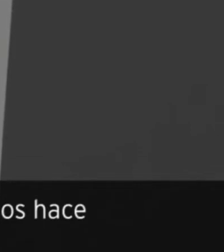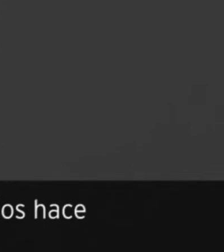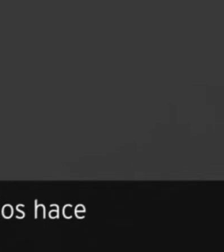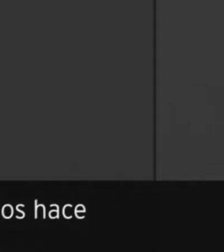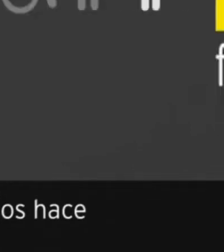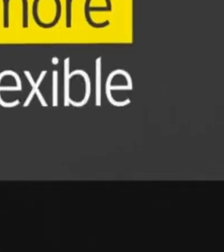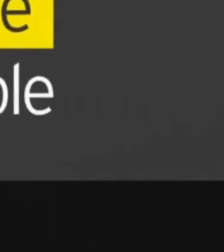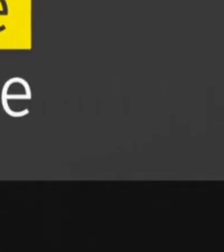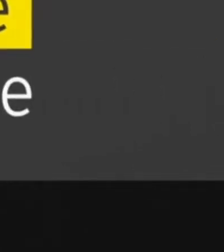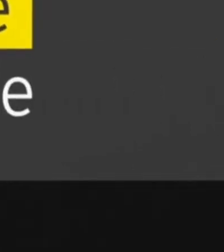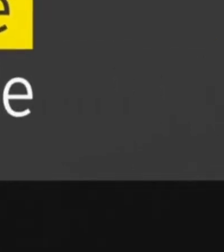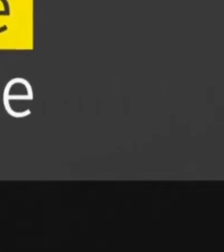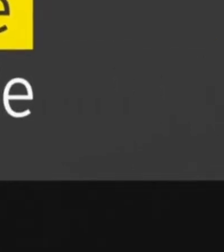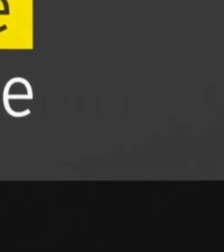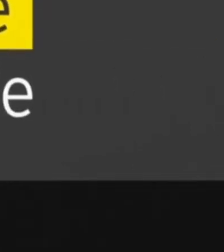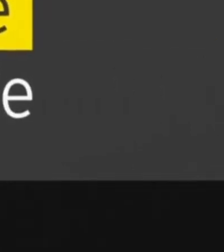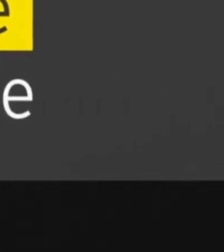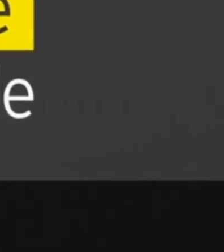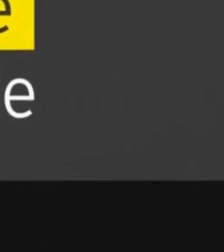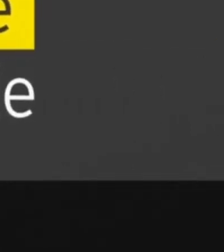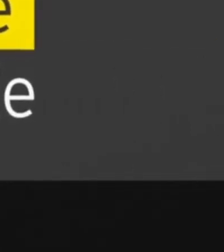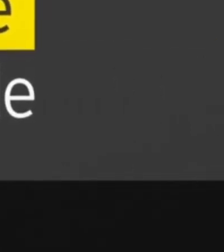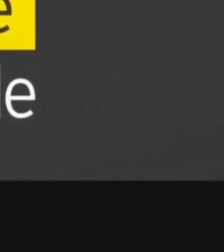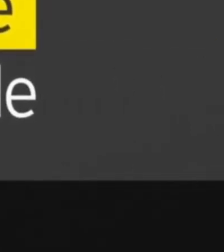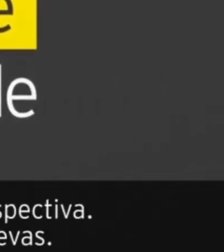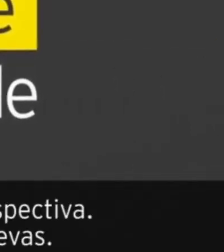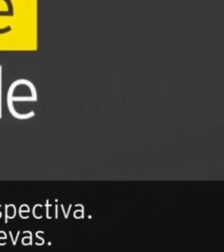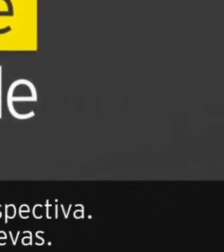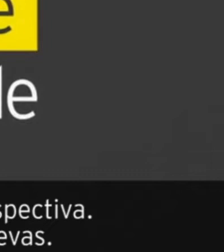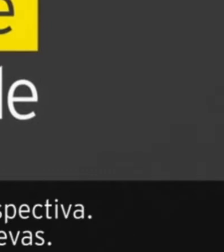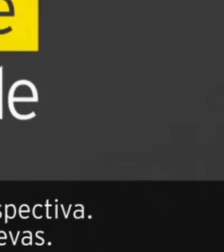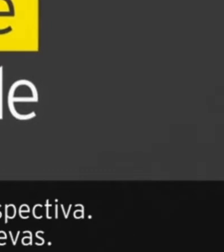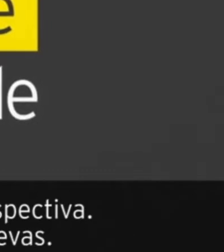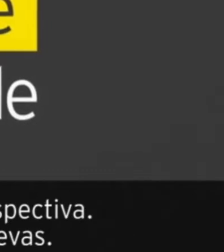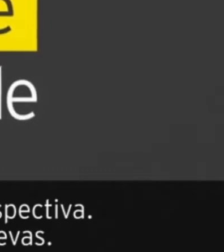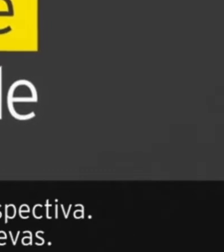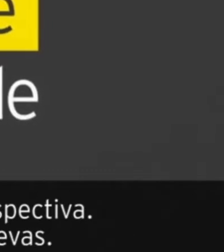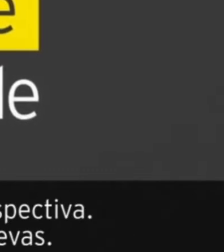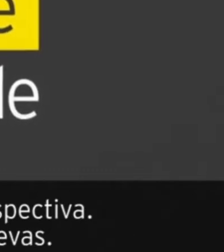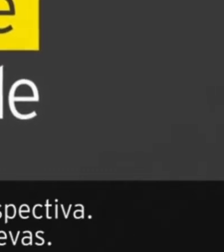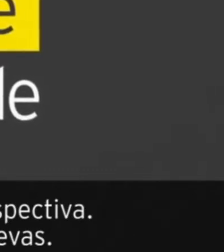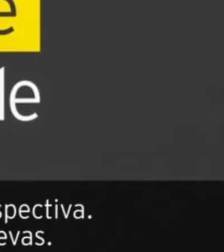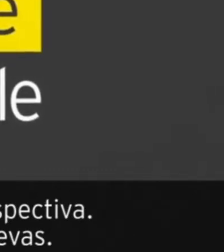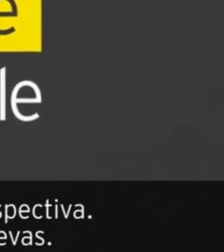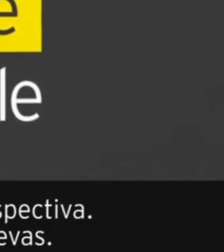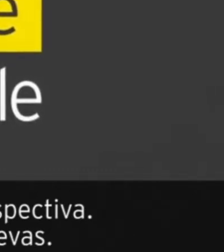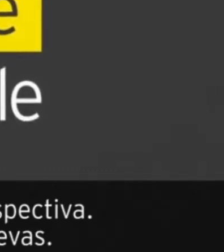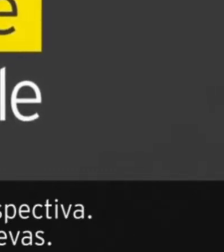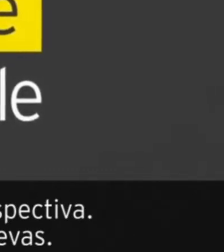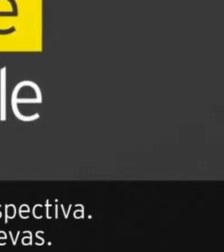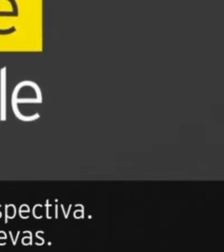from ourselves. Second, be more flexible. Be prepared to change our teams or our